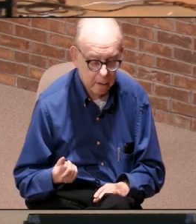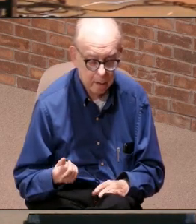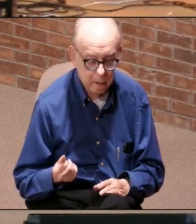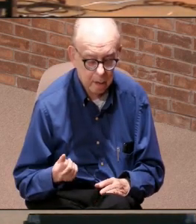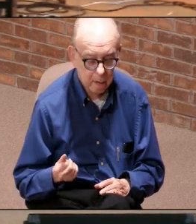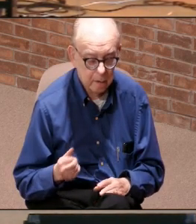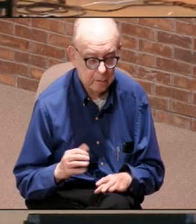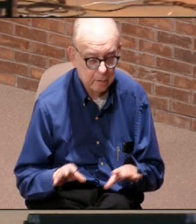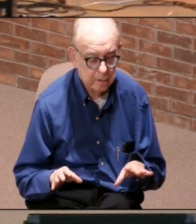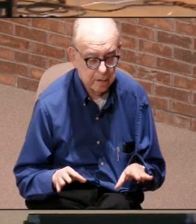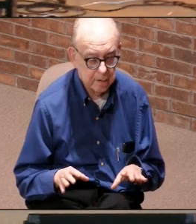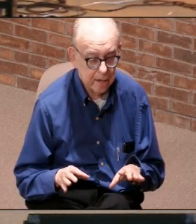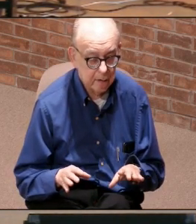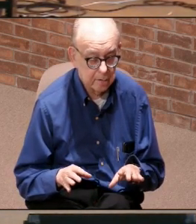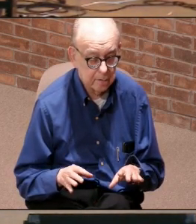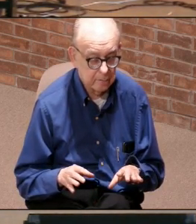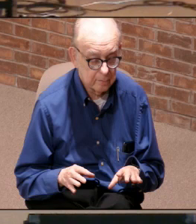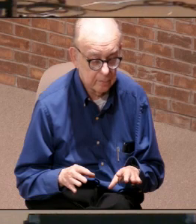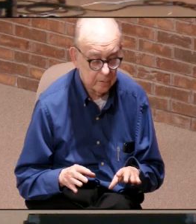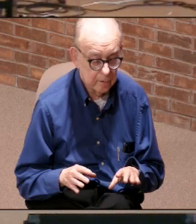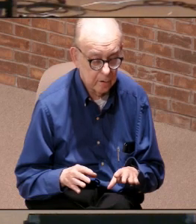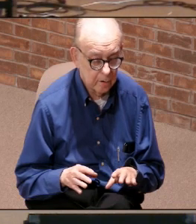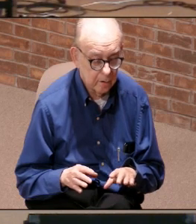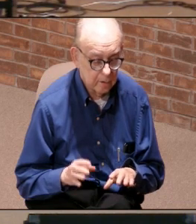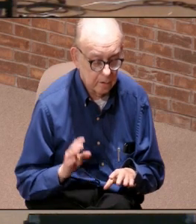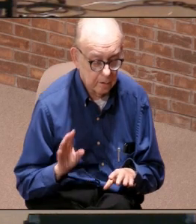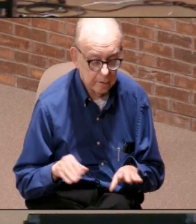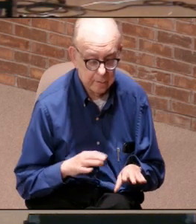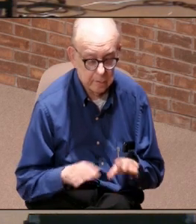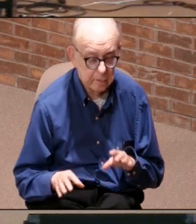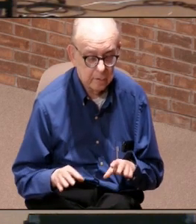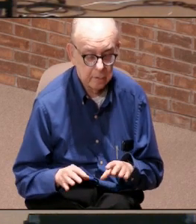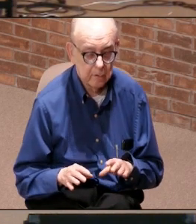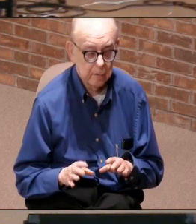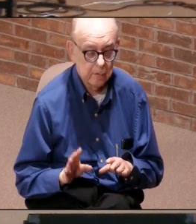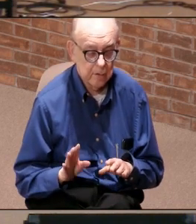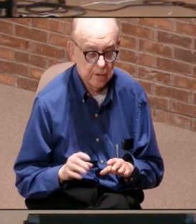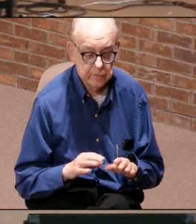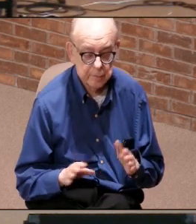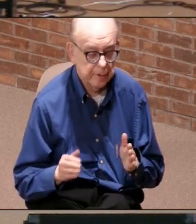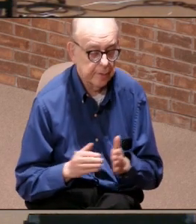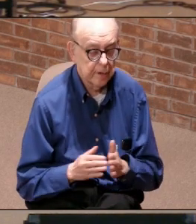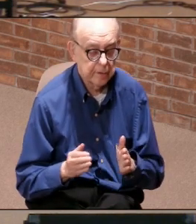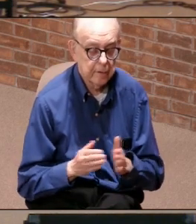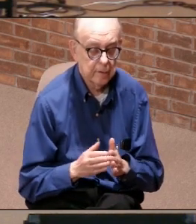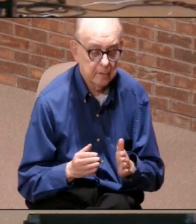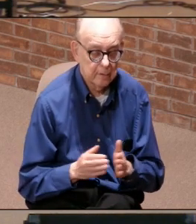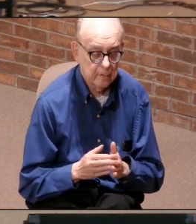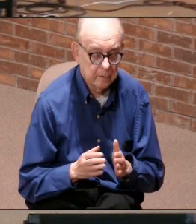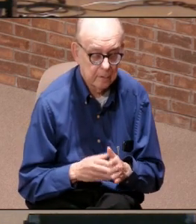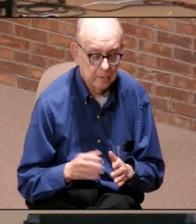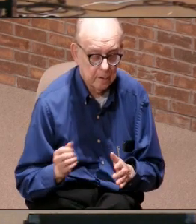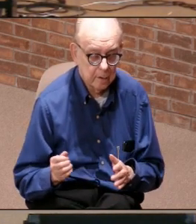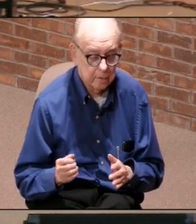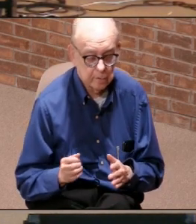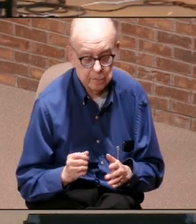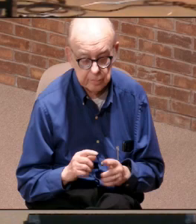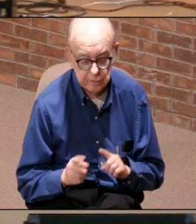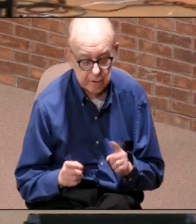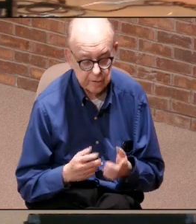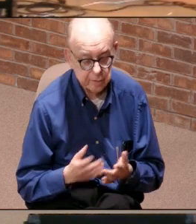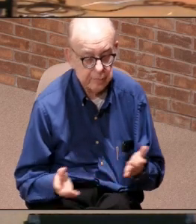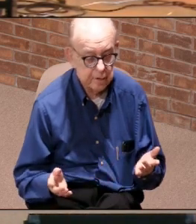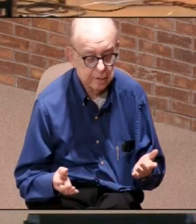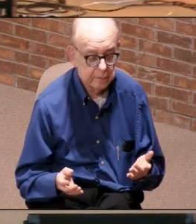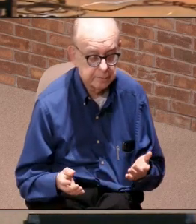We got it down. And all we have to do is just repeat it. And every once in a while, we'll take out a little spot and put something